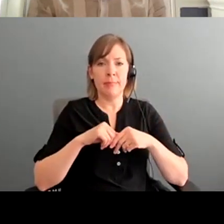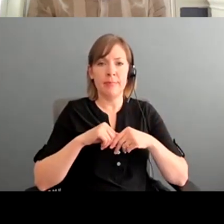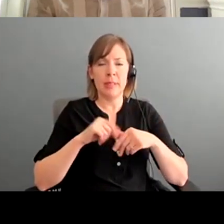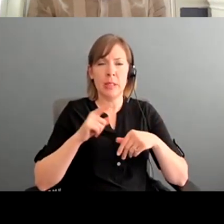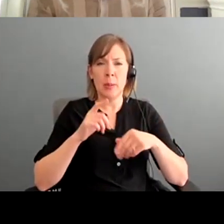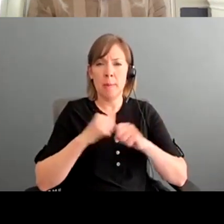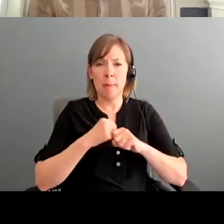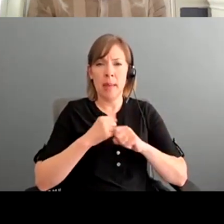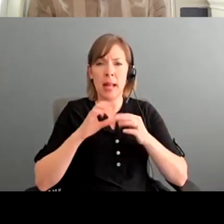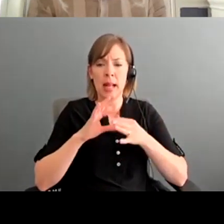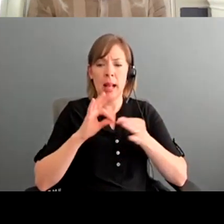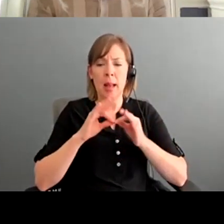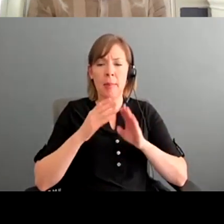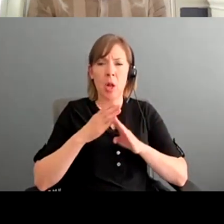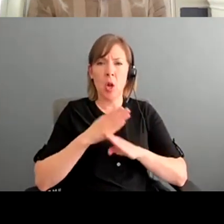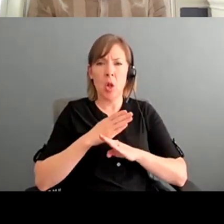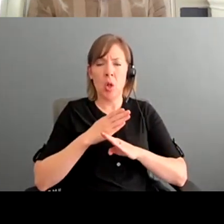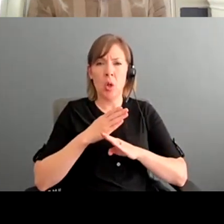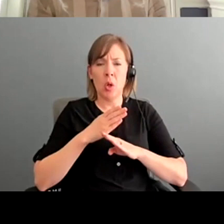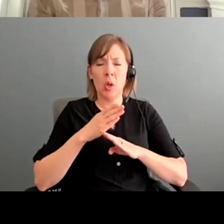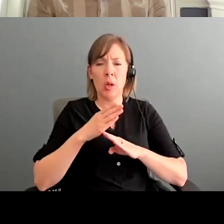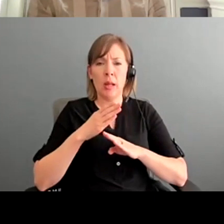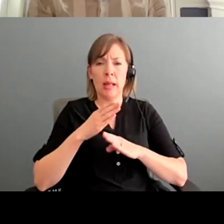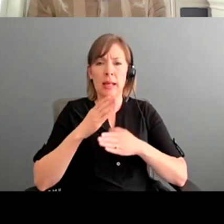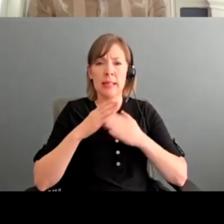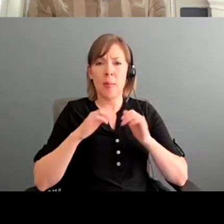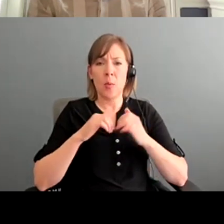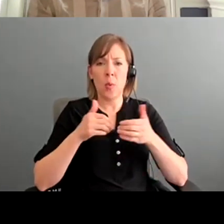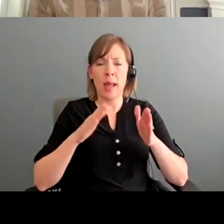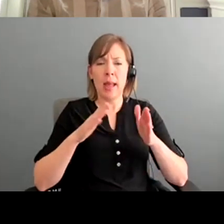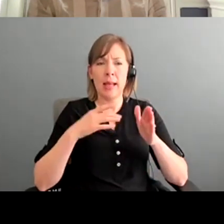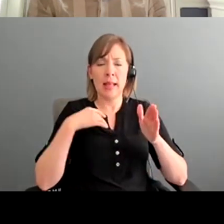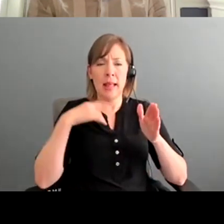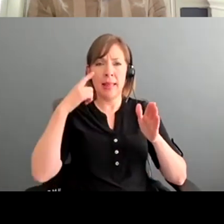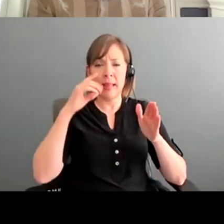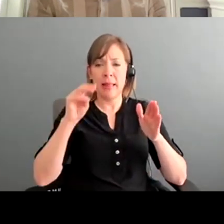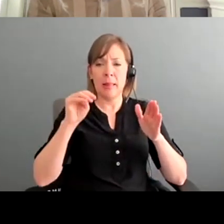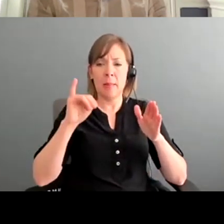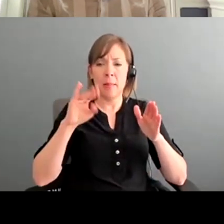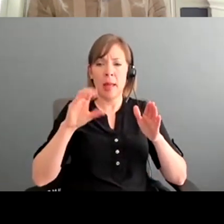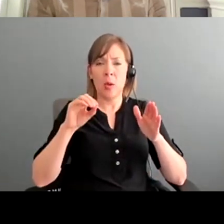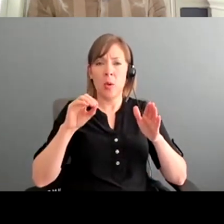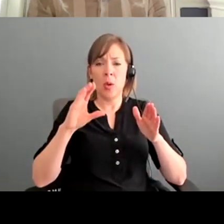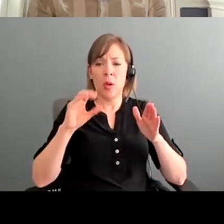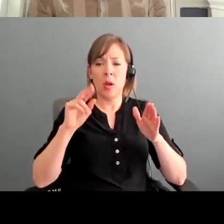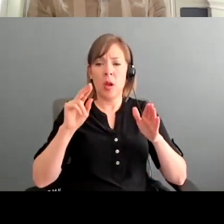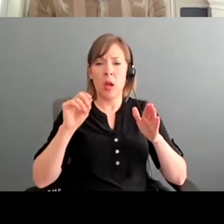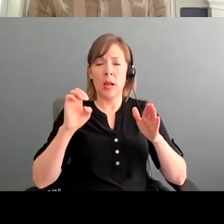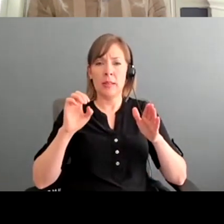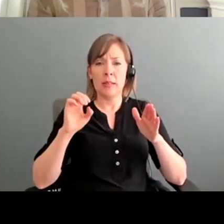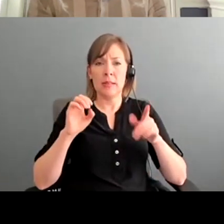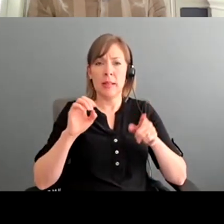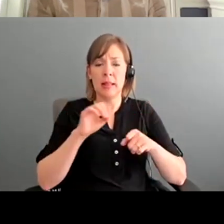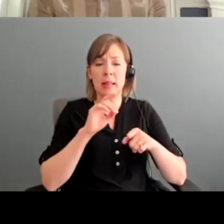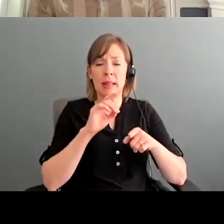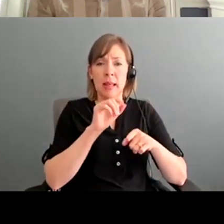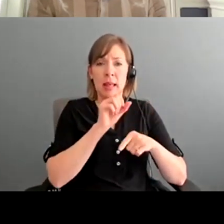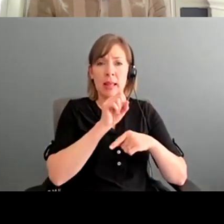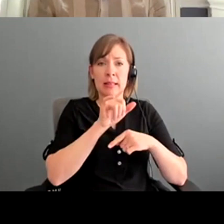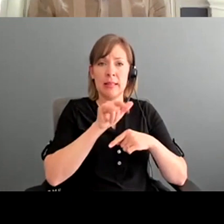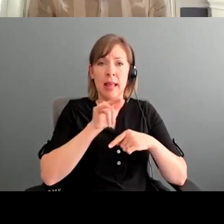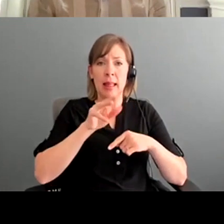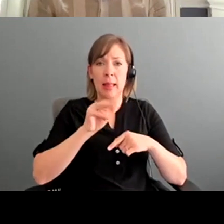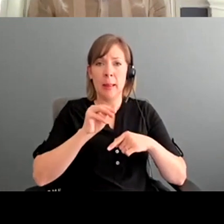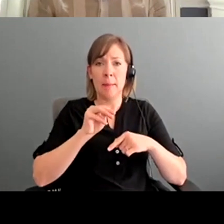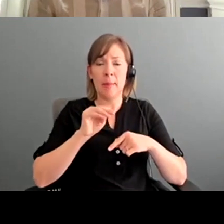you made earlier. I mean, in some ways, I do think that the microcosm, the asylum is